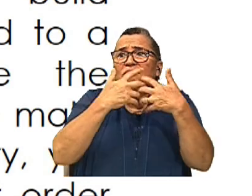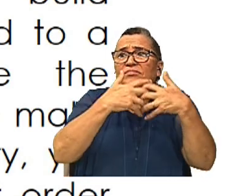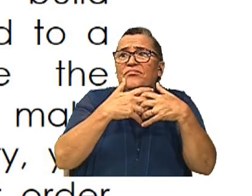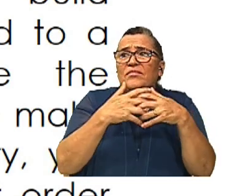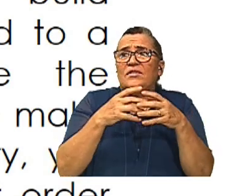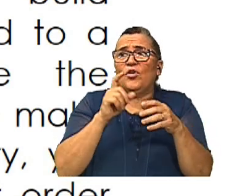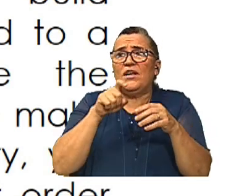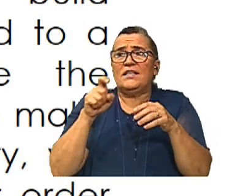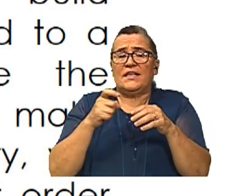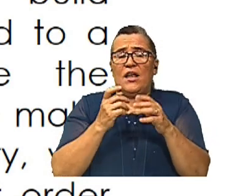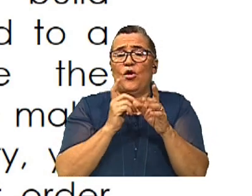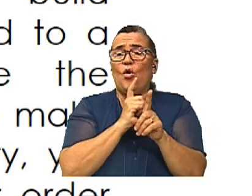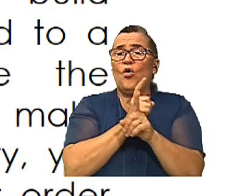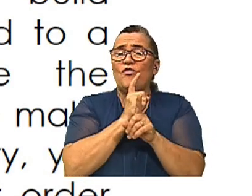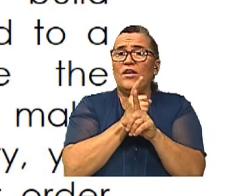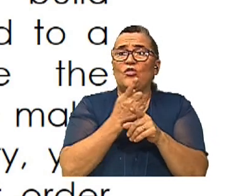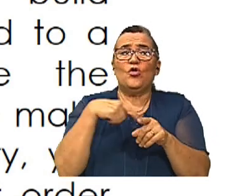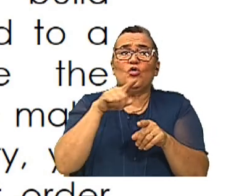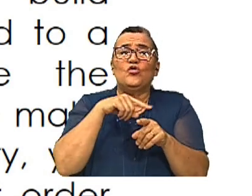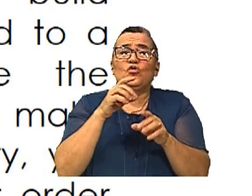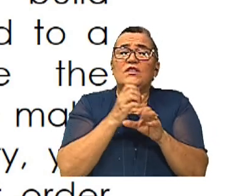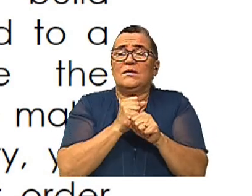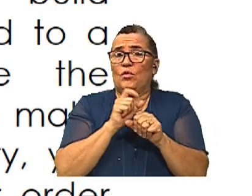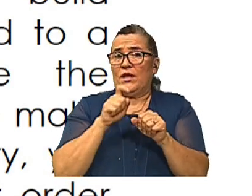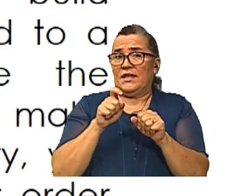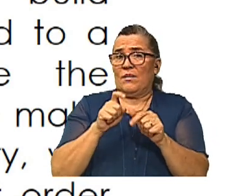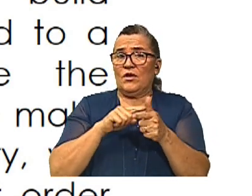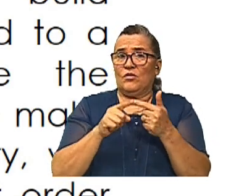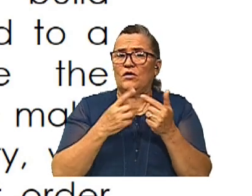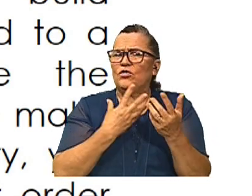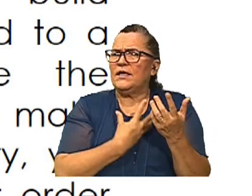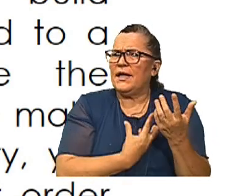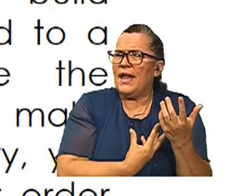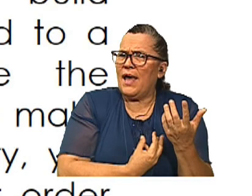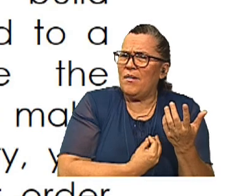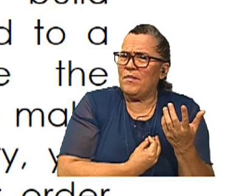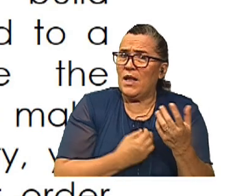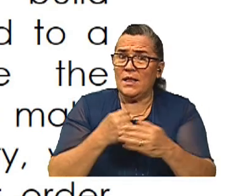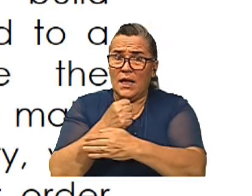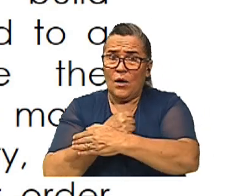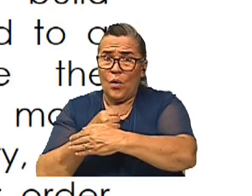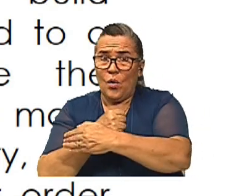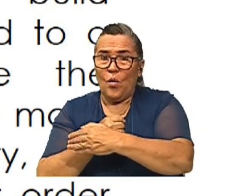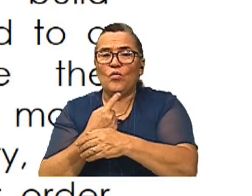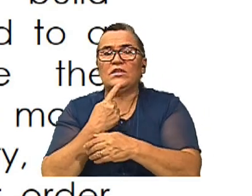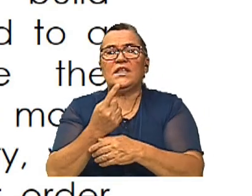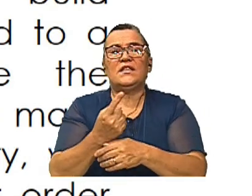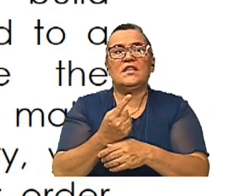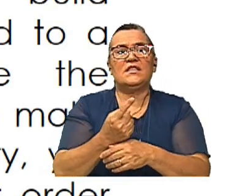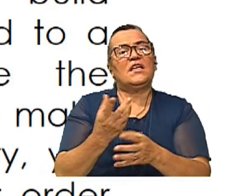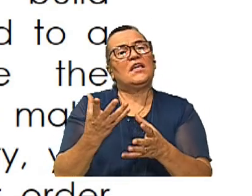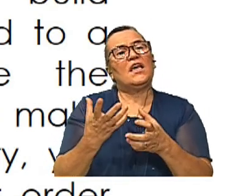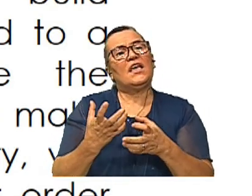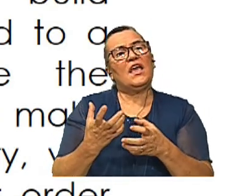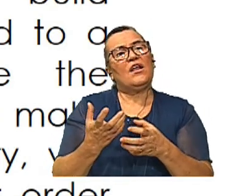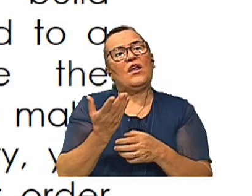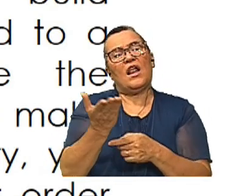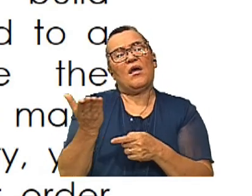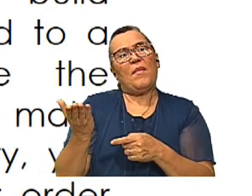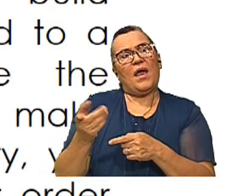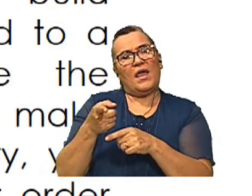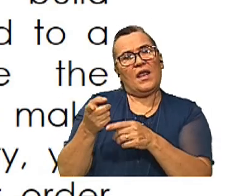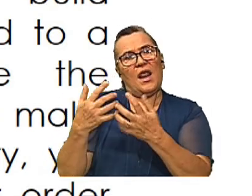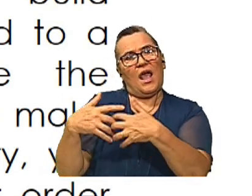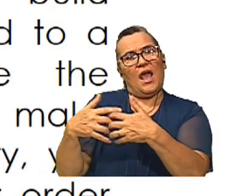do anything we wanted. If you got hungry and you wouldn't have to cook, you would just order what you wanted from a machine, and it